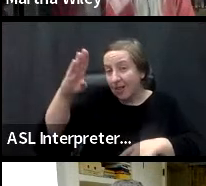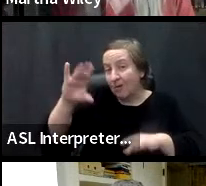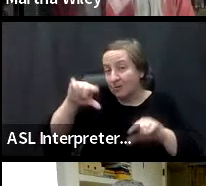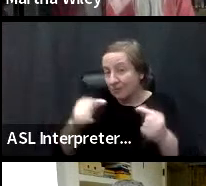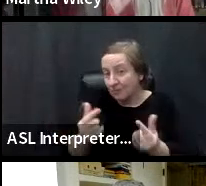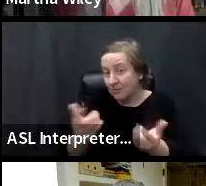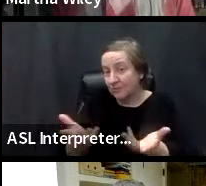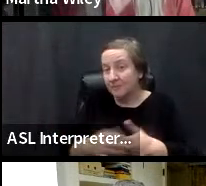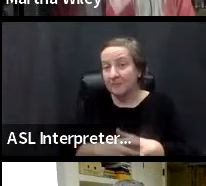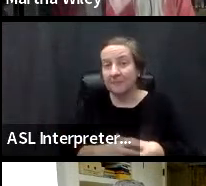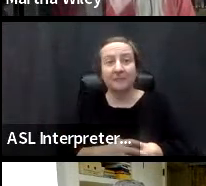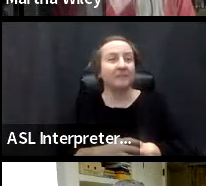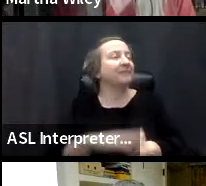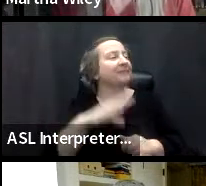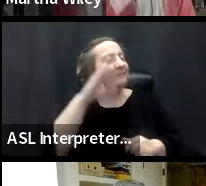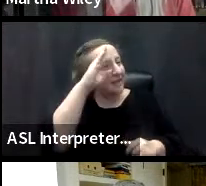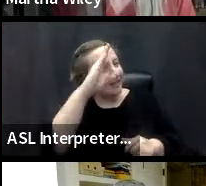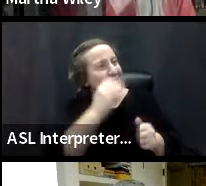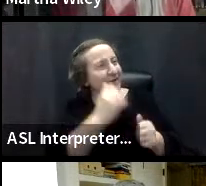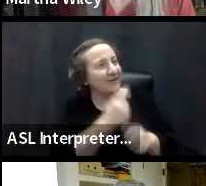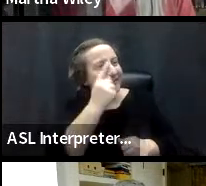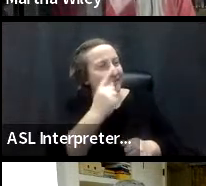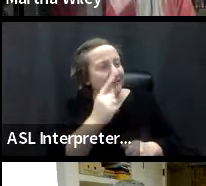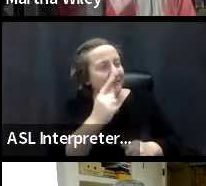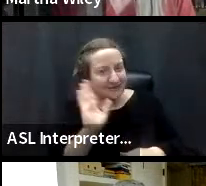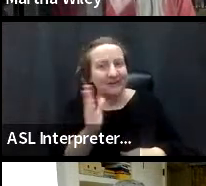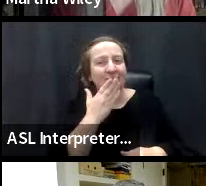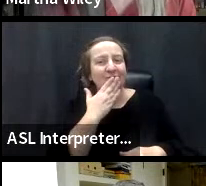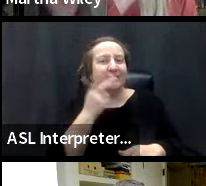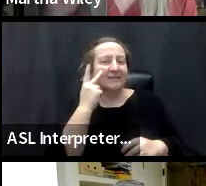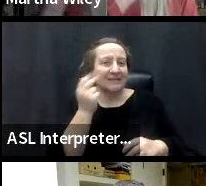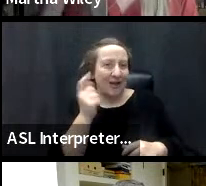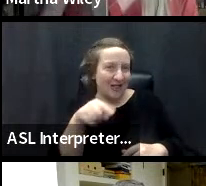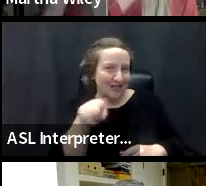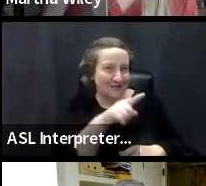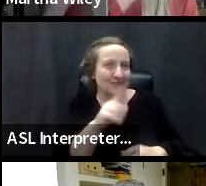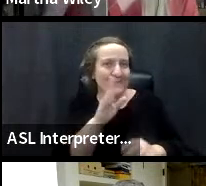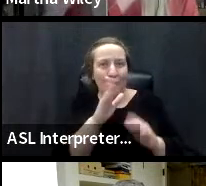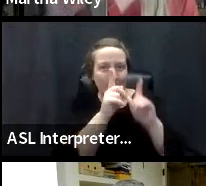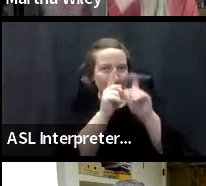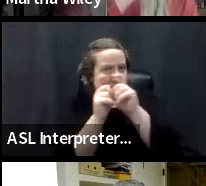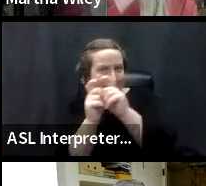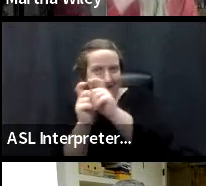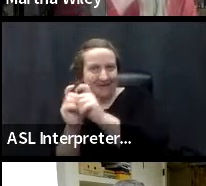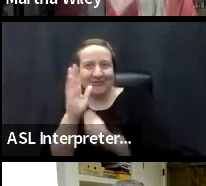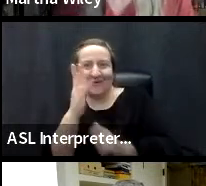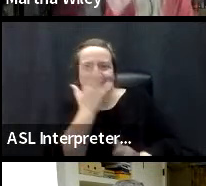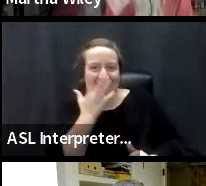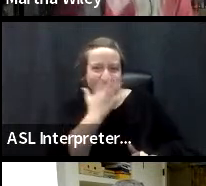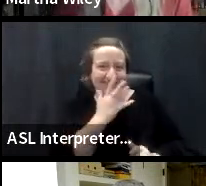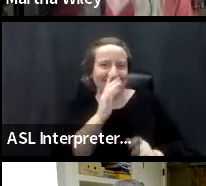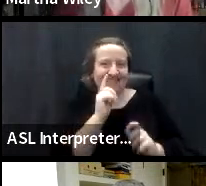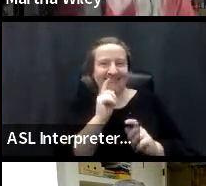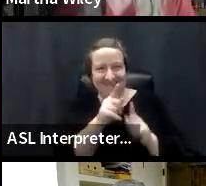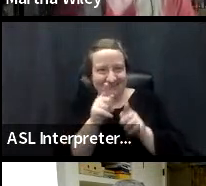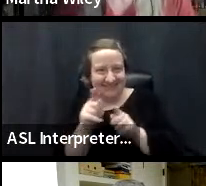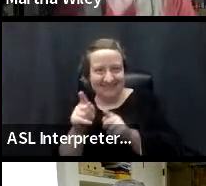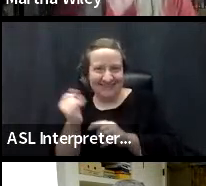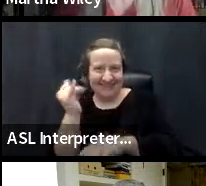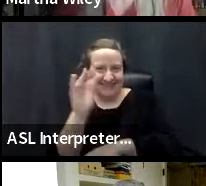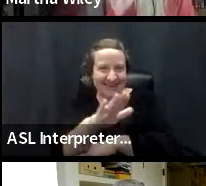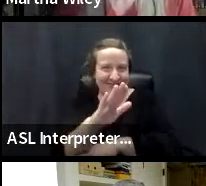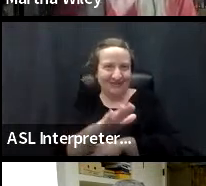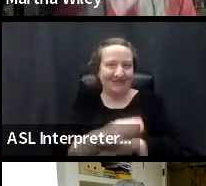group. Hi, everybody. Good to see all your little boxes, your faces in the boxes this